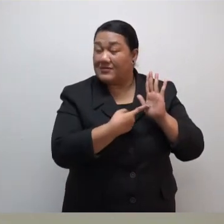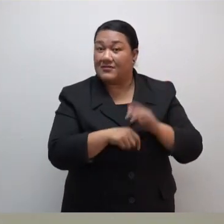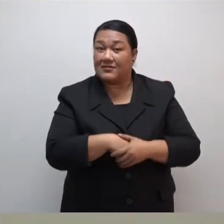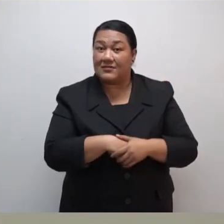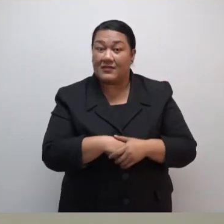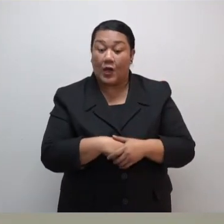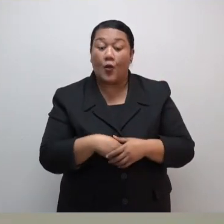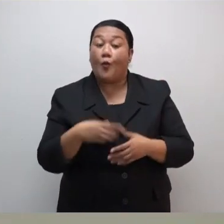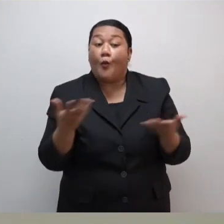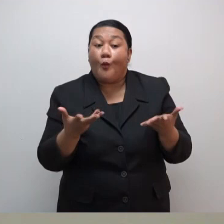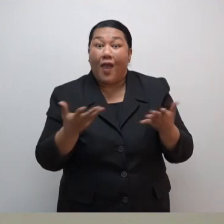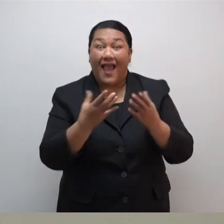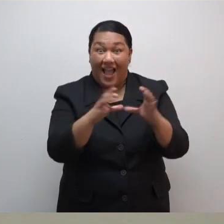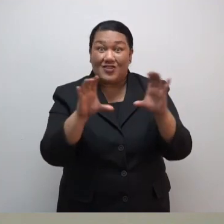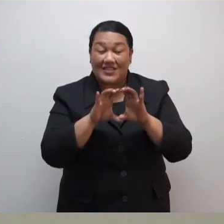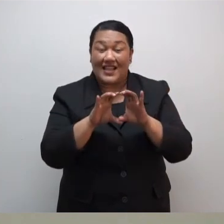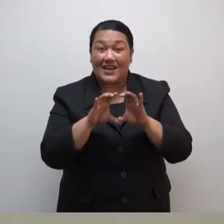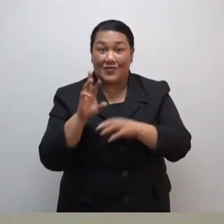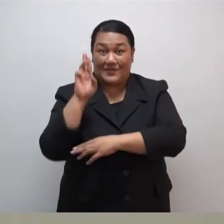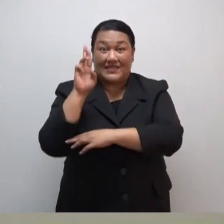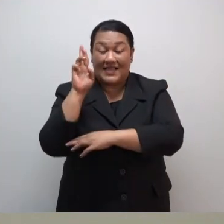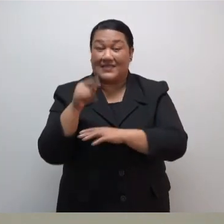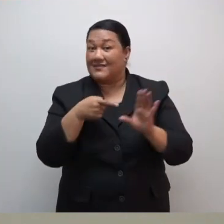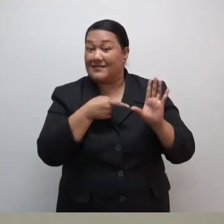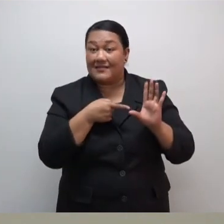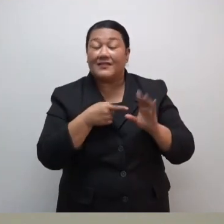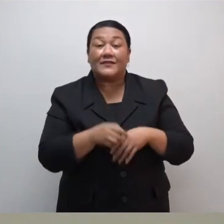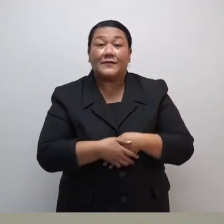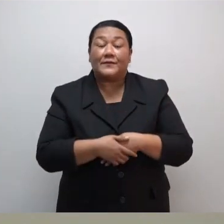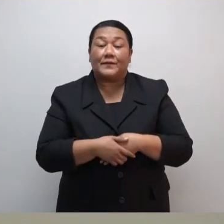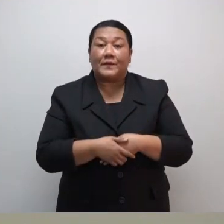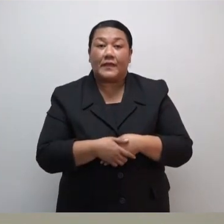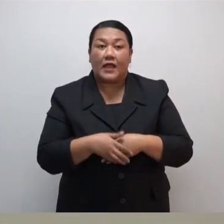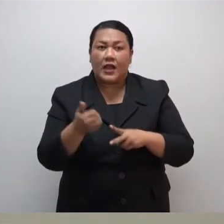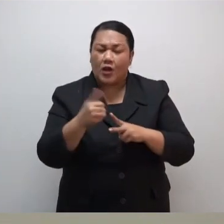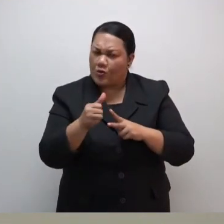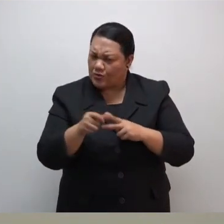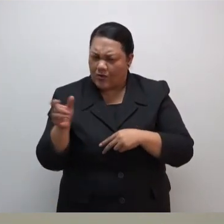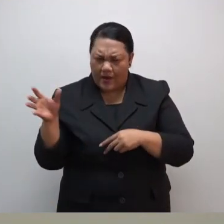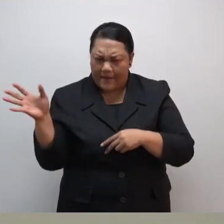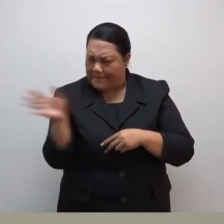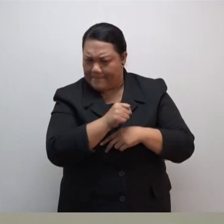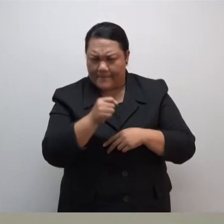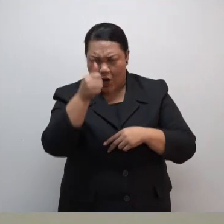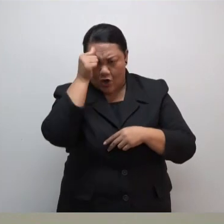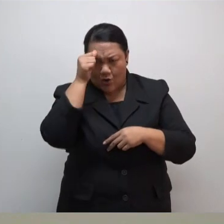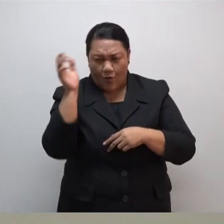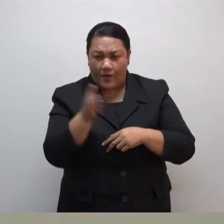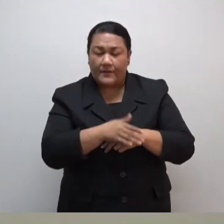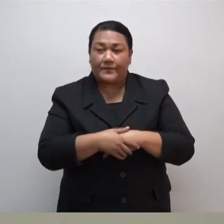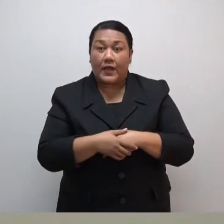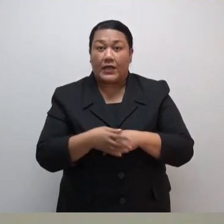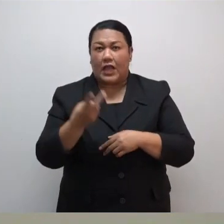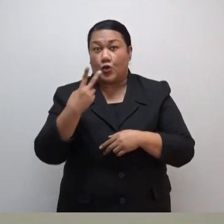council presented, old common law to say that you can also be known by your aliases. In the 21st